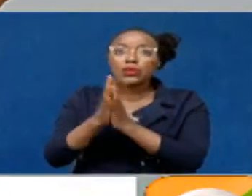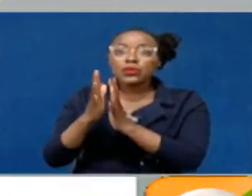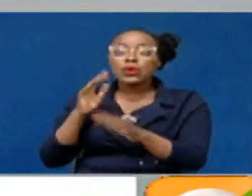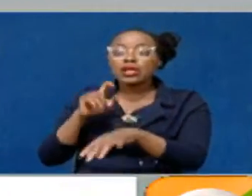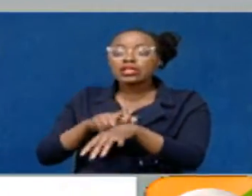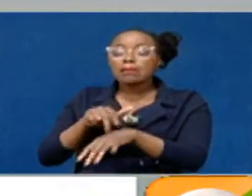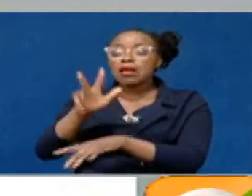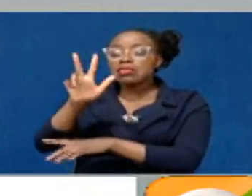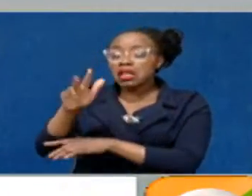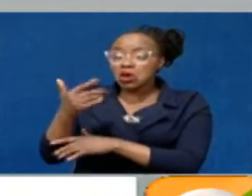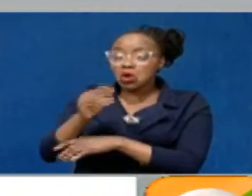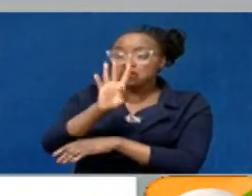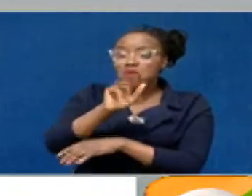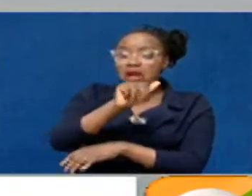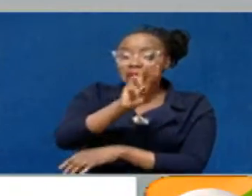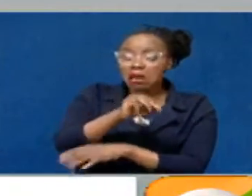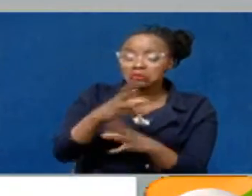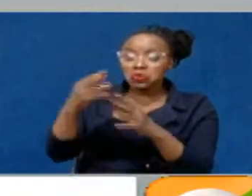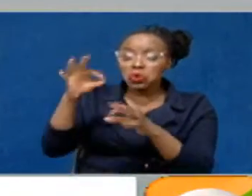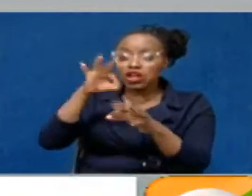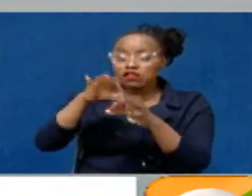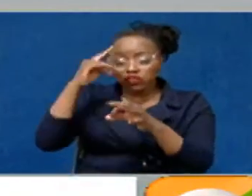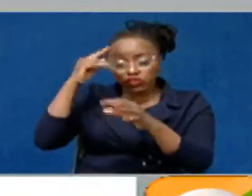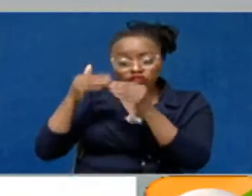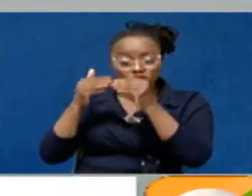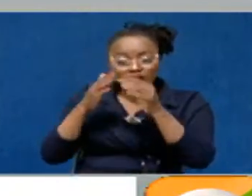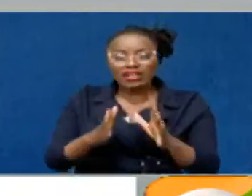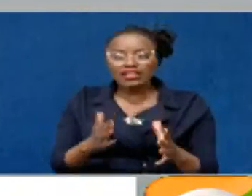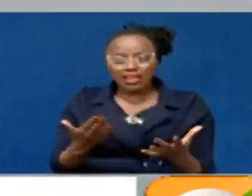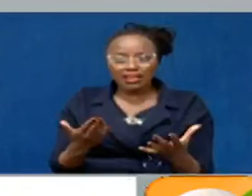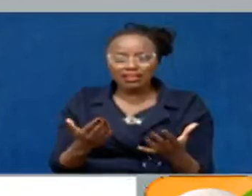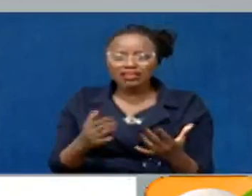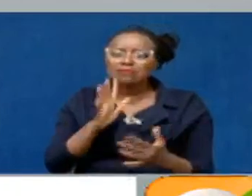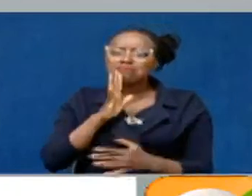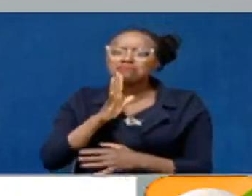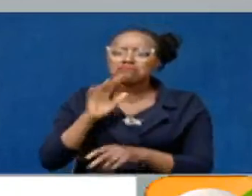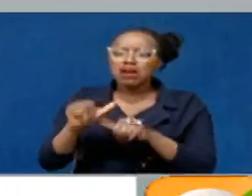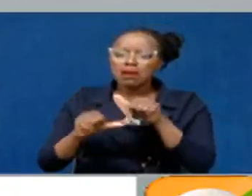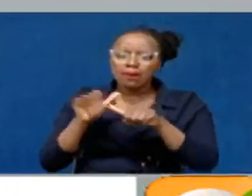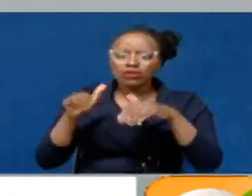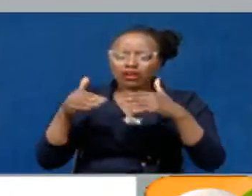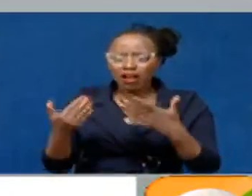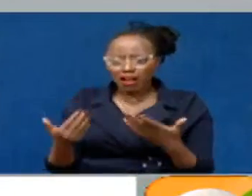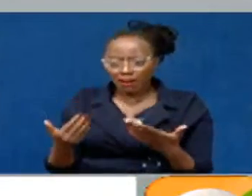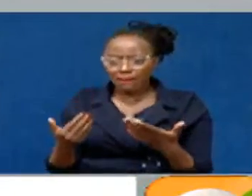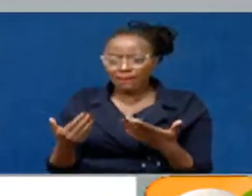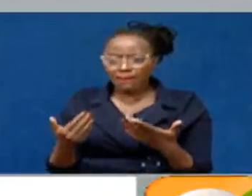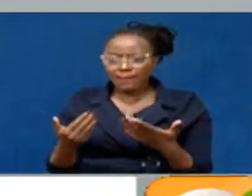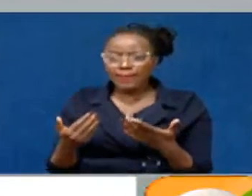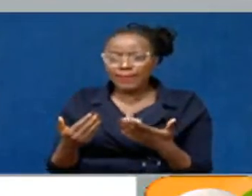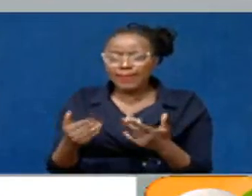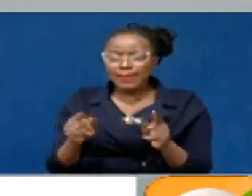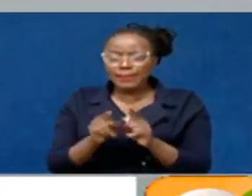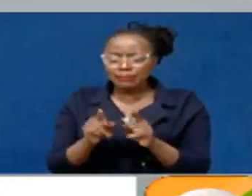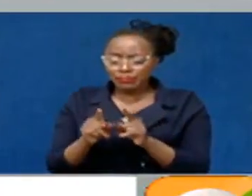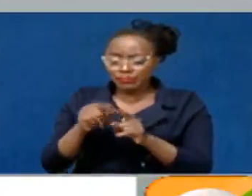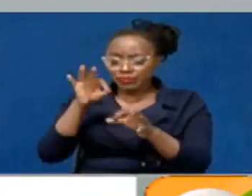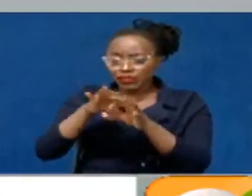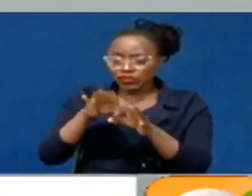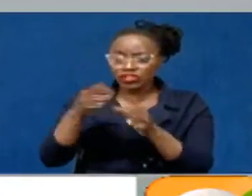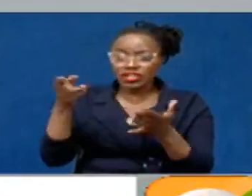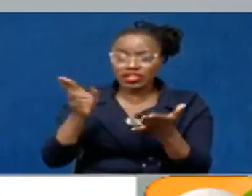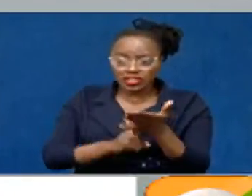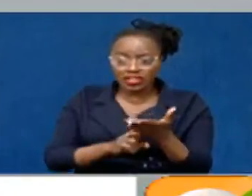3, 4 a.m. to go elect a leader? And I think sometimes I was thinking about how underwhelming the voter